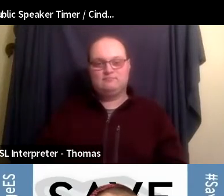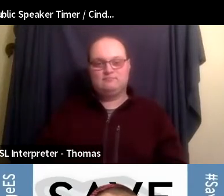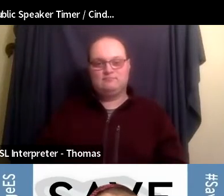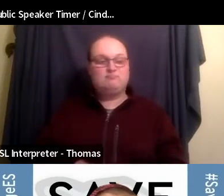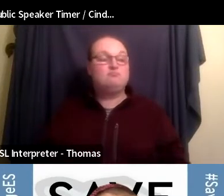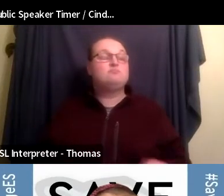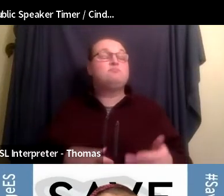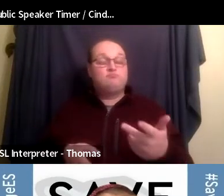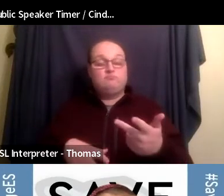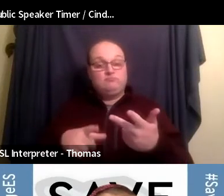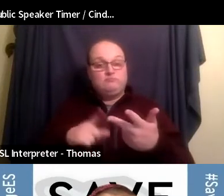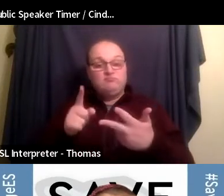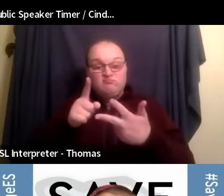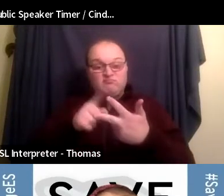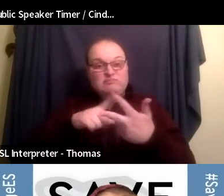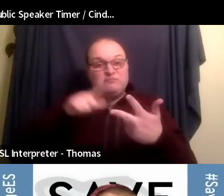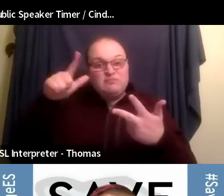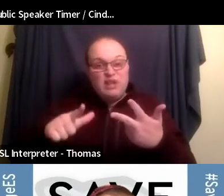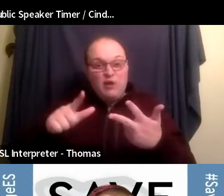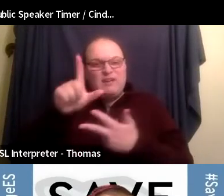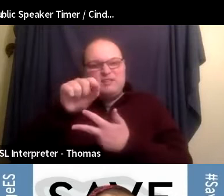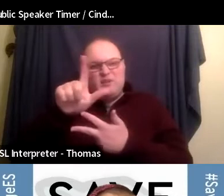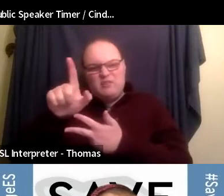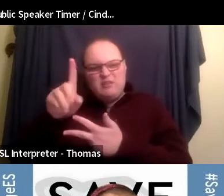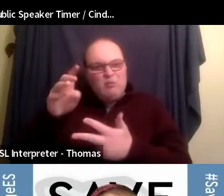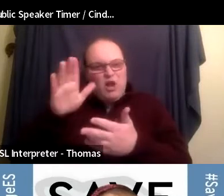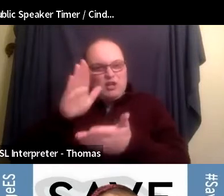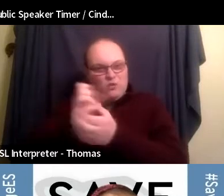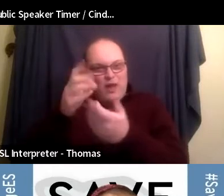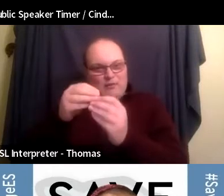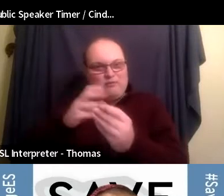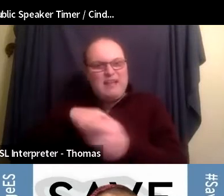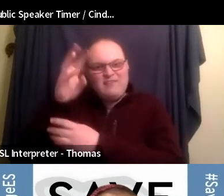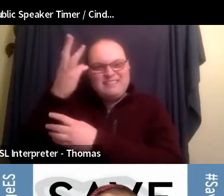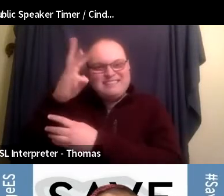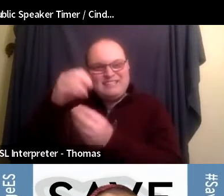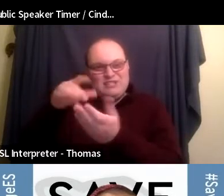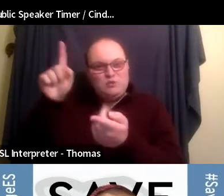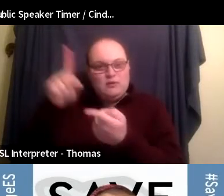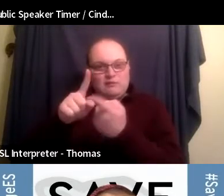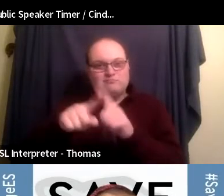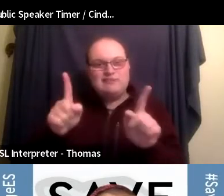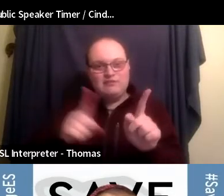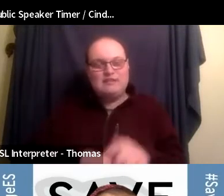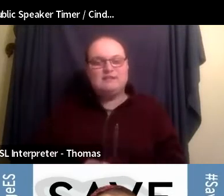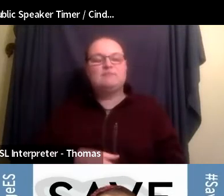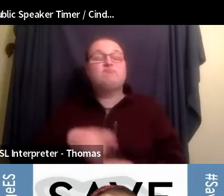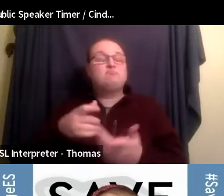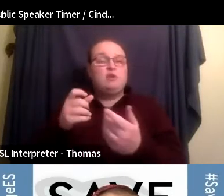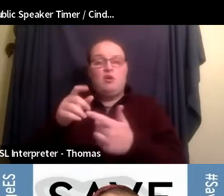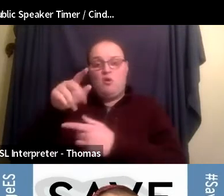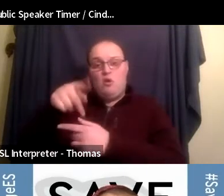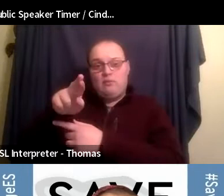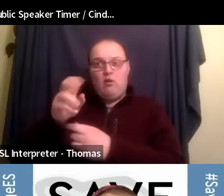lowest enrolled school reported in 2021, Tulip Grove. Pointer Ridge has experienced increased enrollment over the past several years,